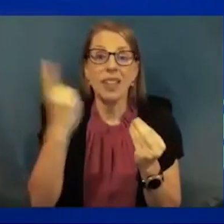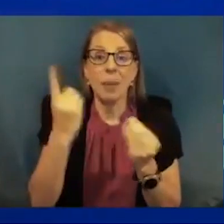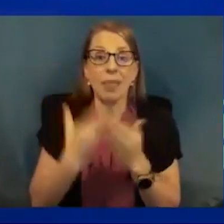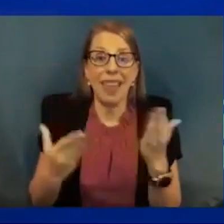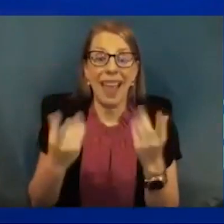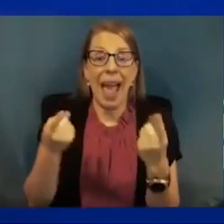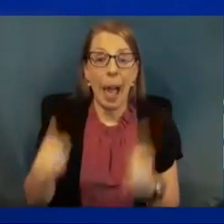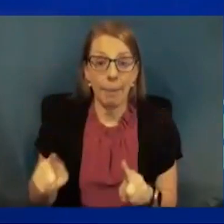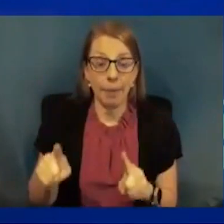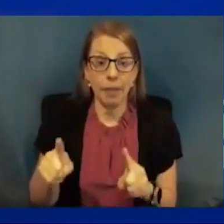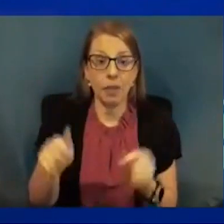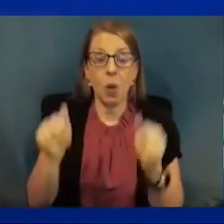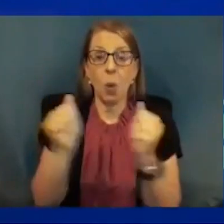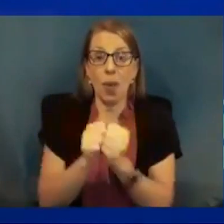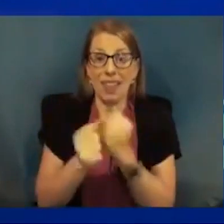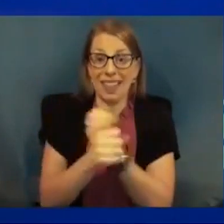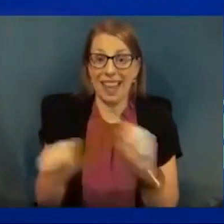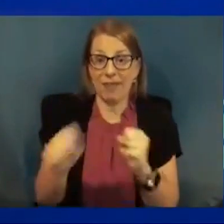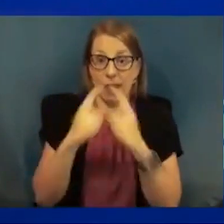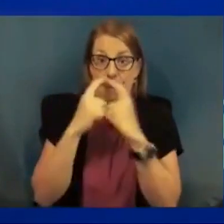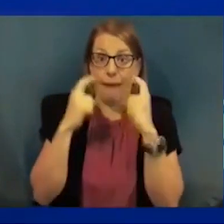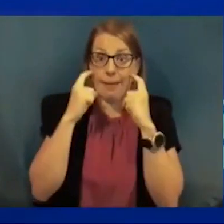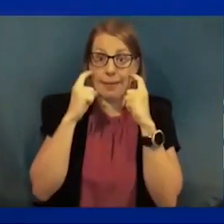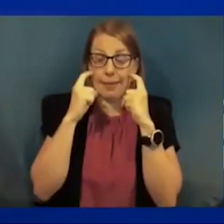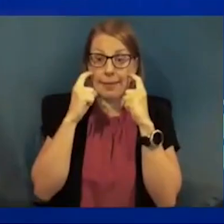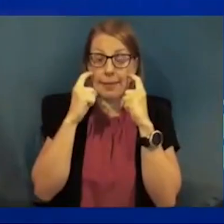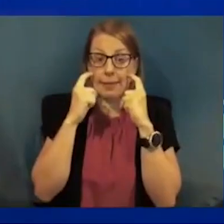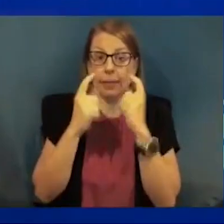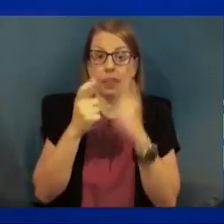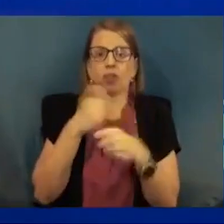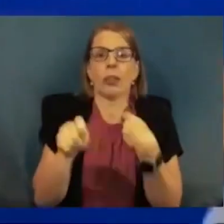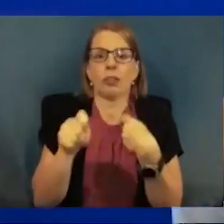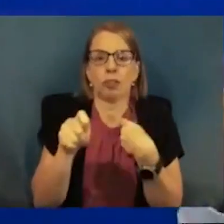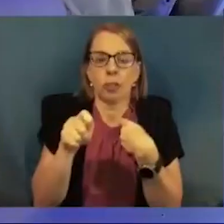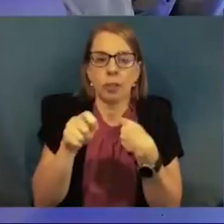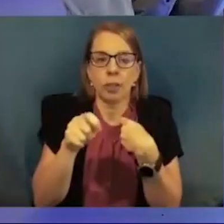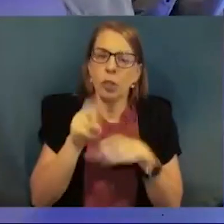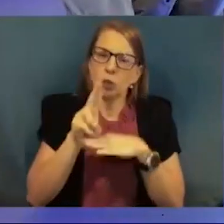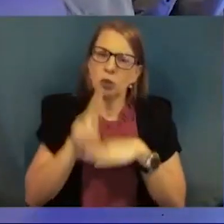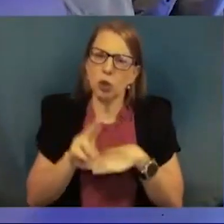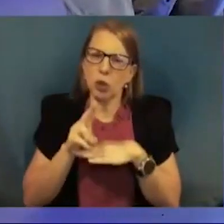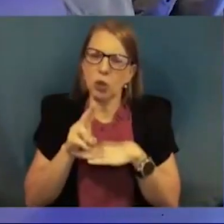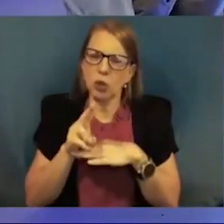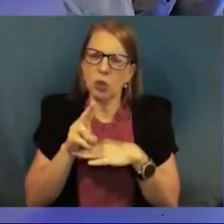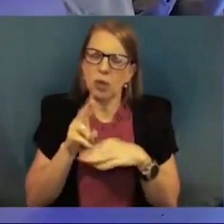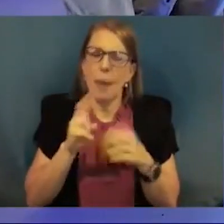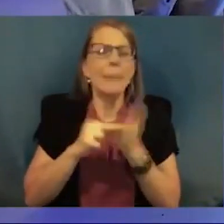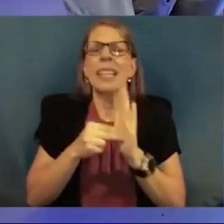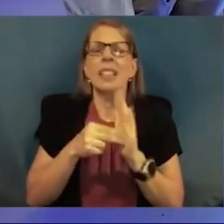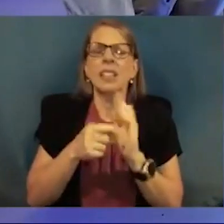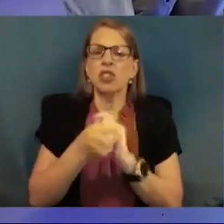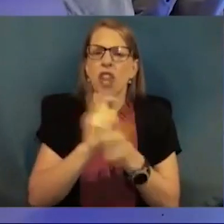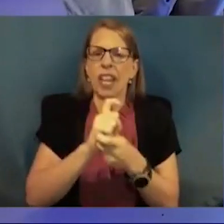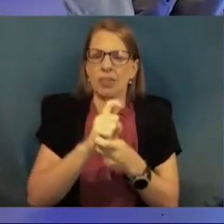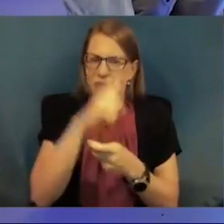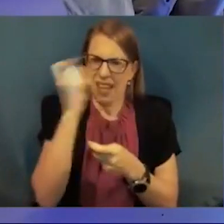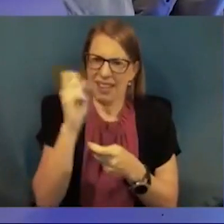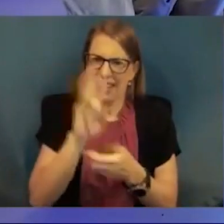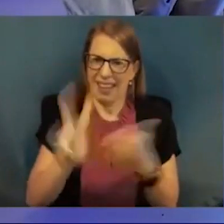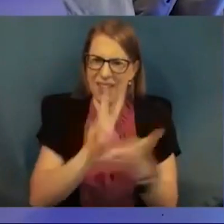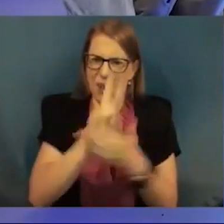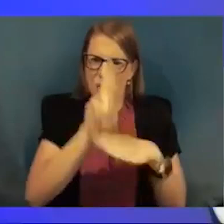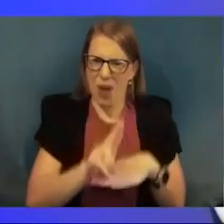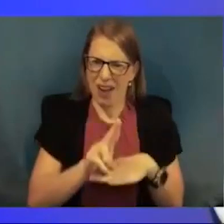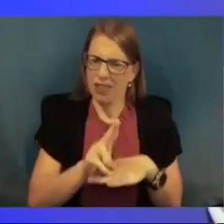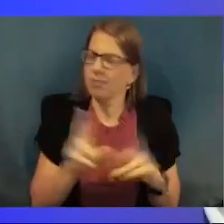then you change the mask. That's true. But it's not because you've had it on just necessarily for 7 hours. Yeah, and we've been wearing masks, and when I say we, I mean that the